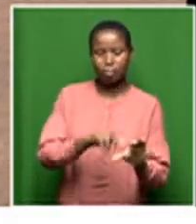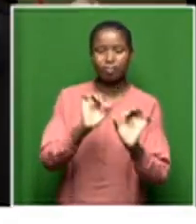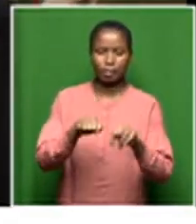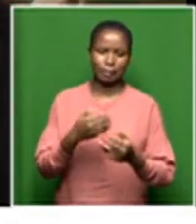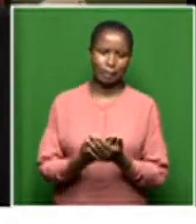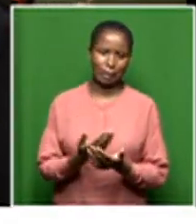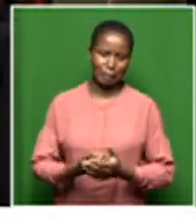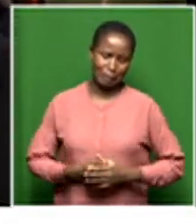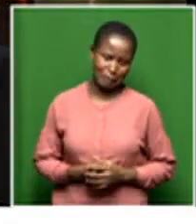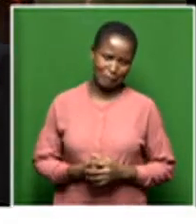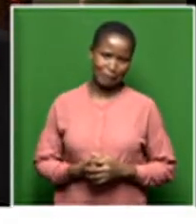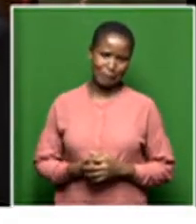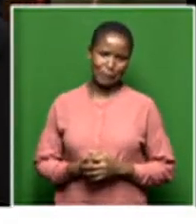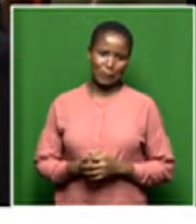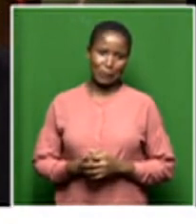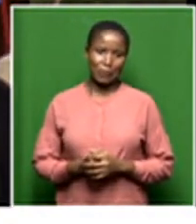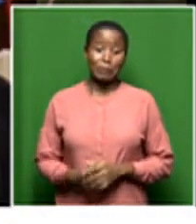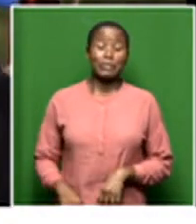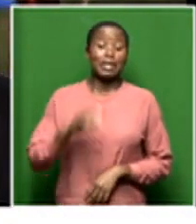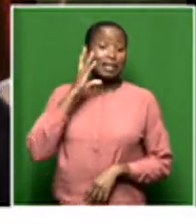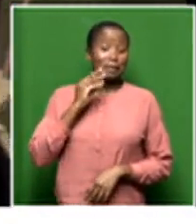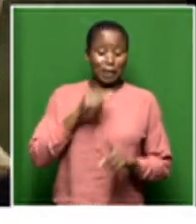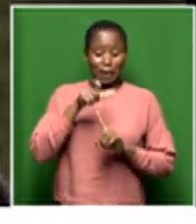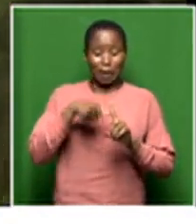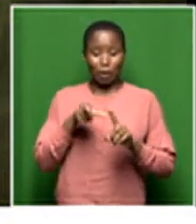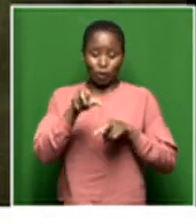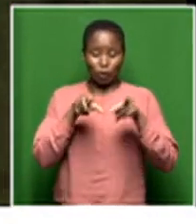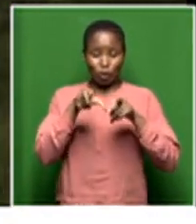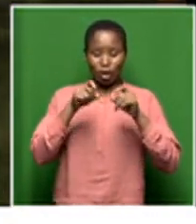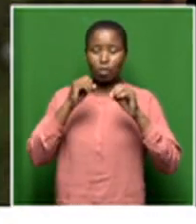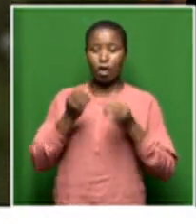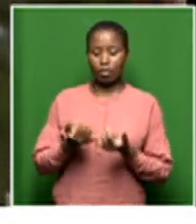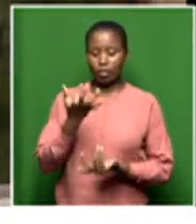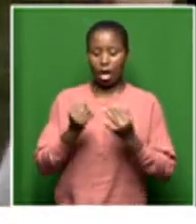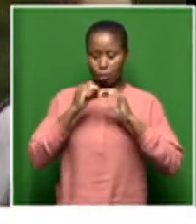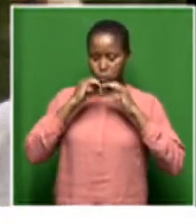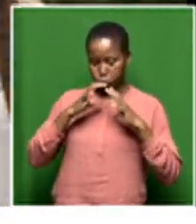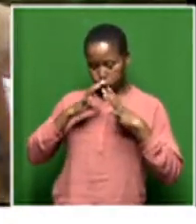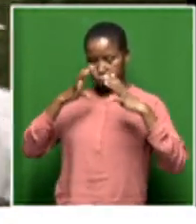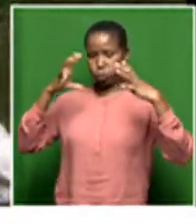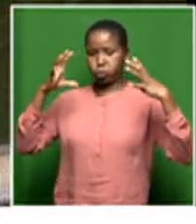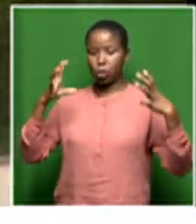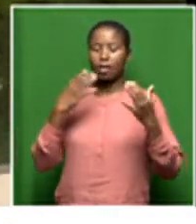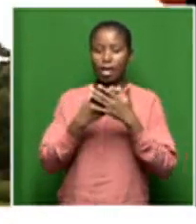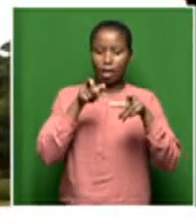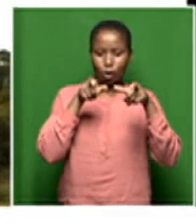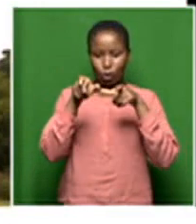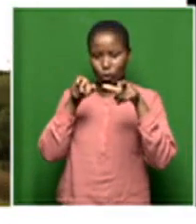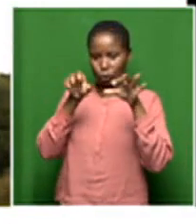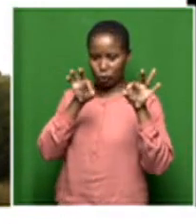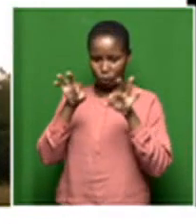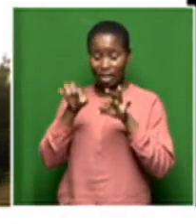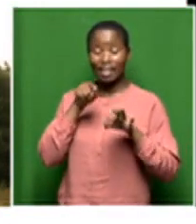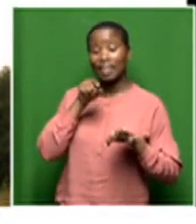commercially. Experienced pilots like the ones employed by Bill can control the path of the hot air balloon. Doing this